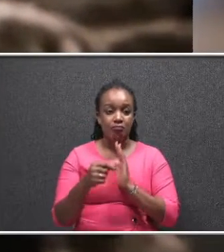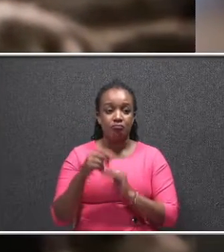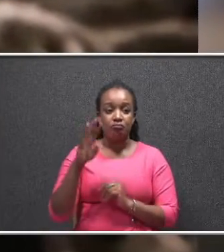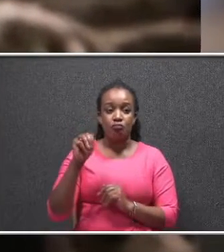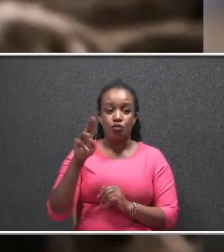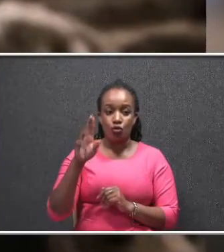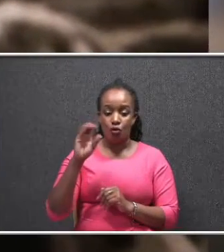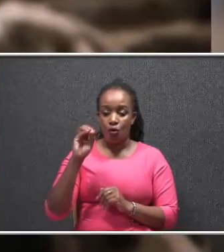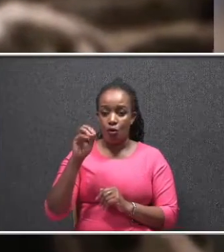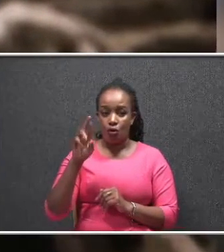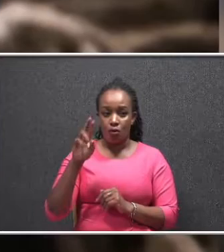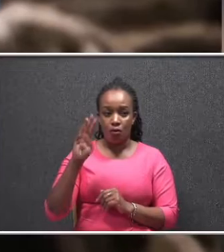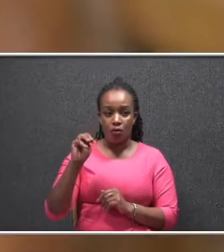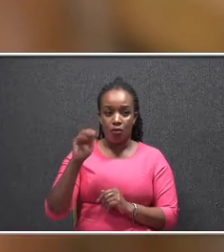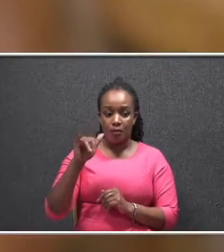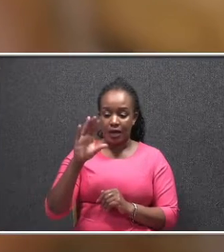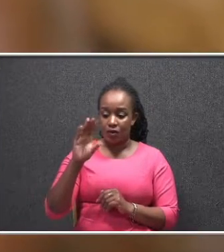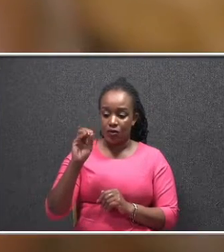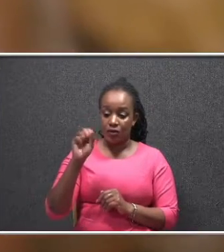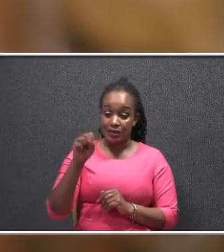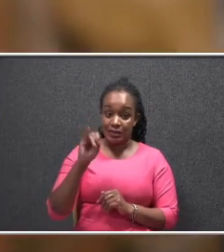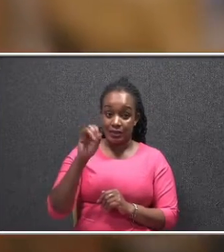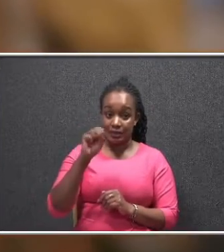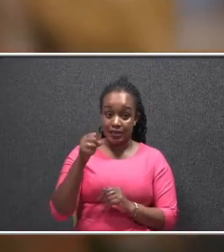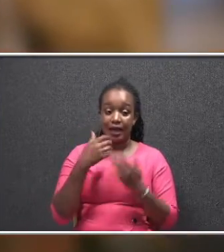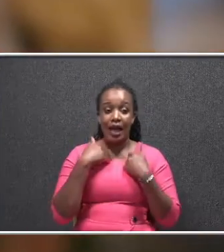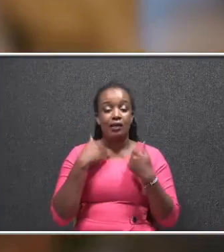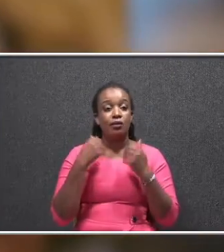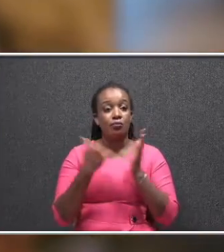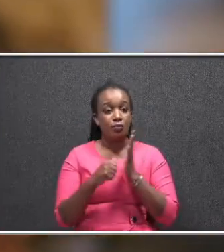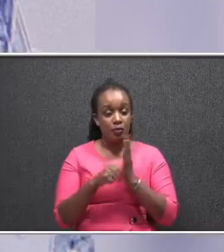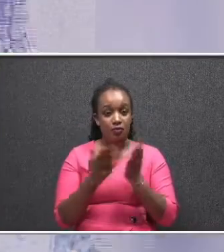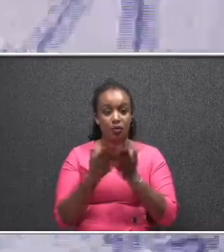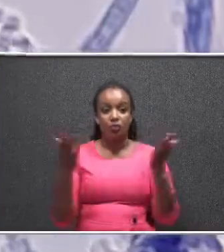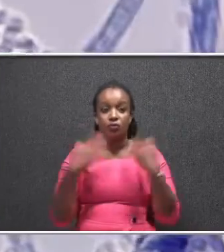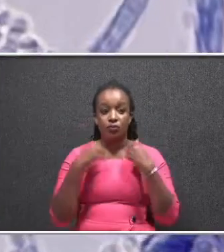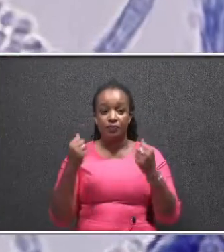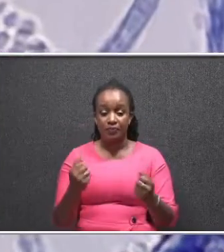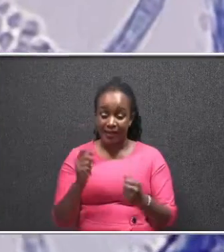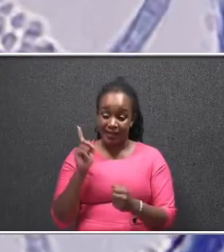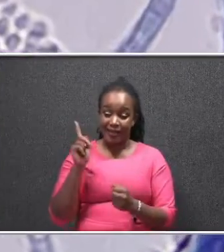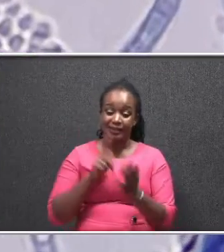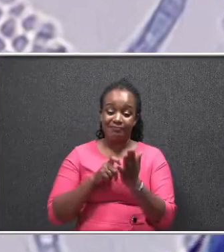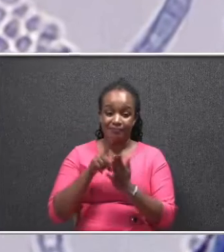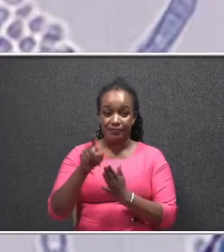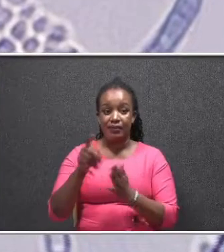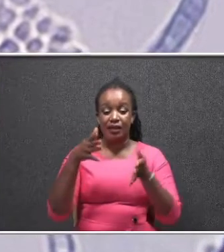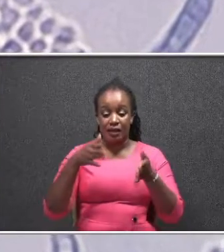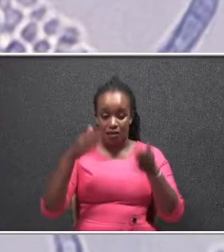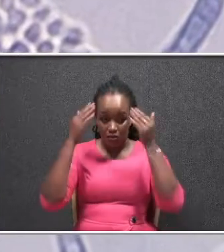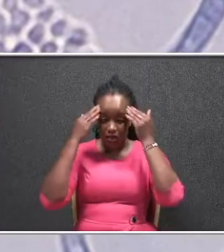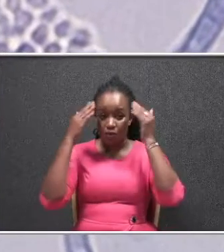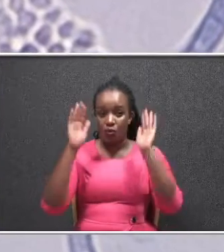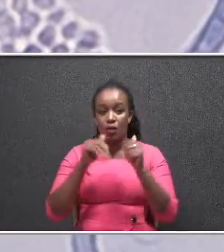pandemic among patients, especially those making a recovery. The fungal infection is now known to the medical